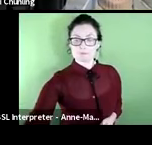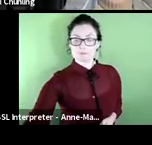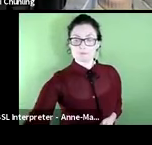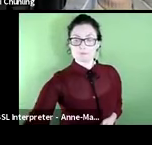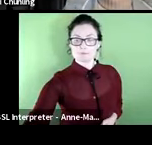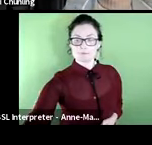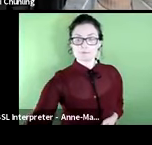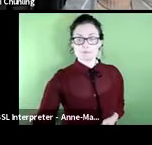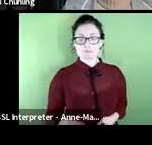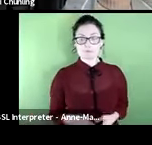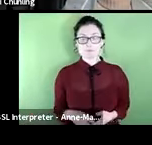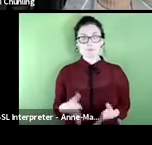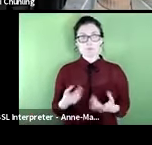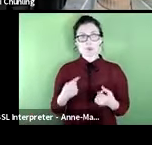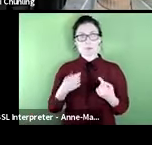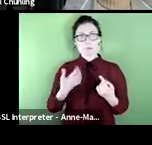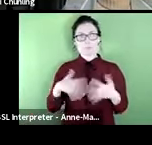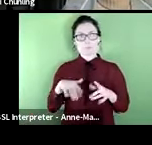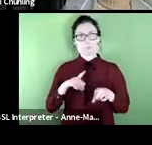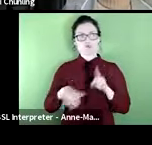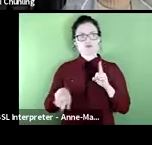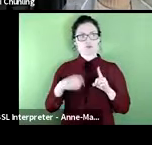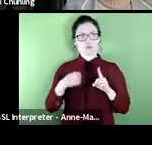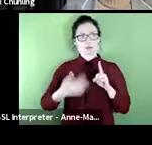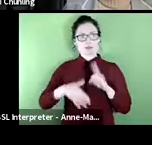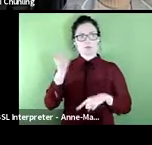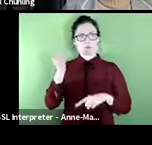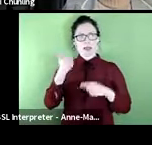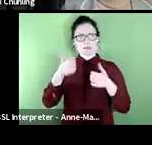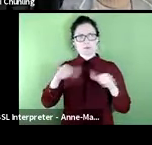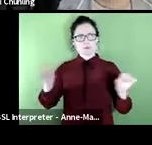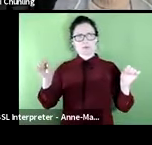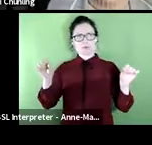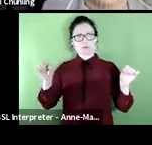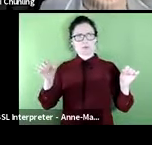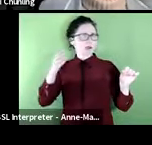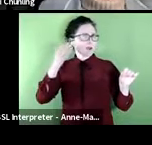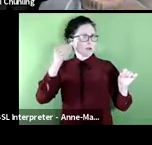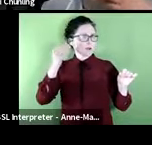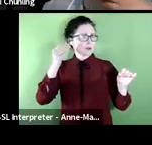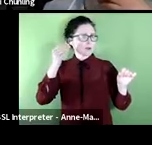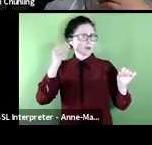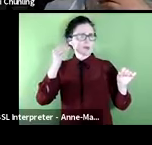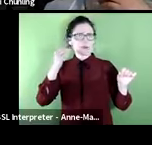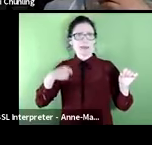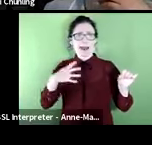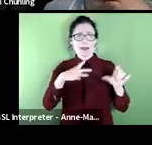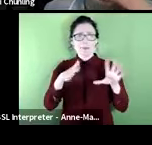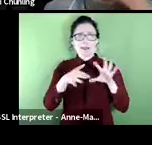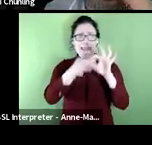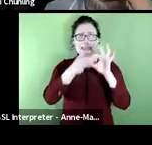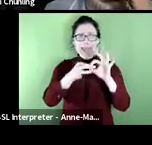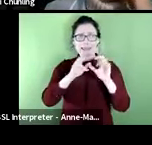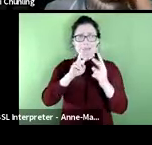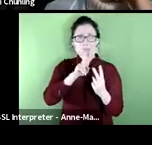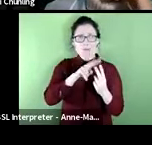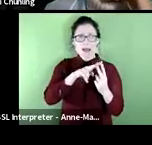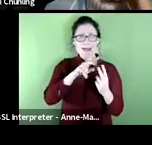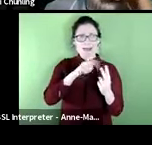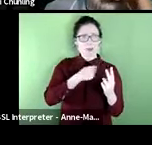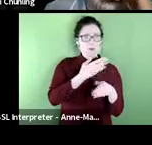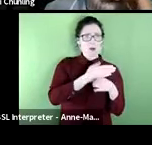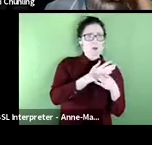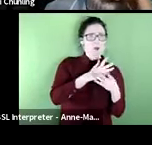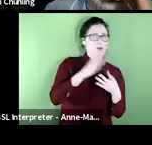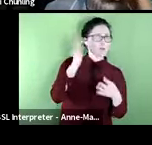contribute? I just try to find a solution. Do you hear me with, I have two connections. One works with the microphone